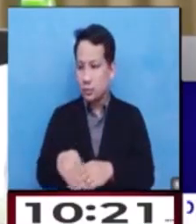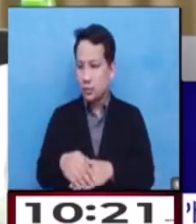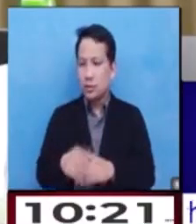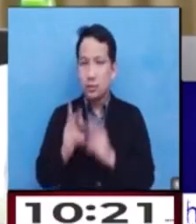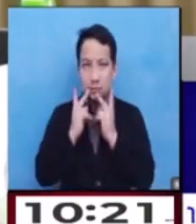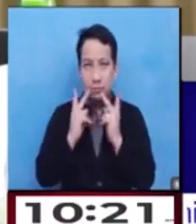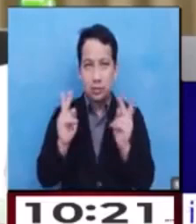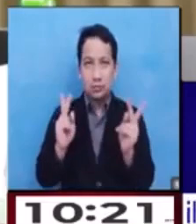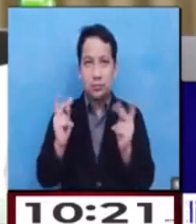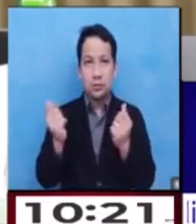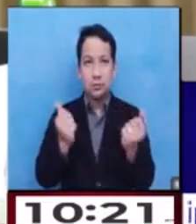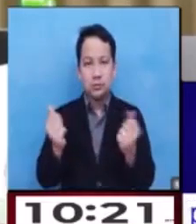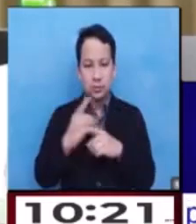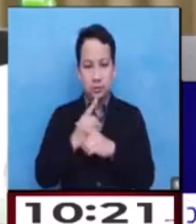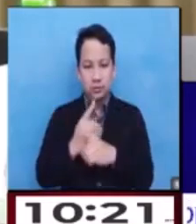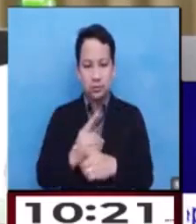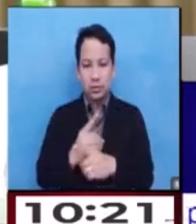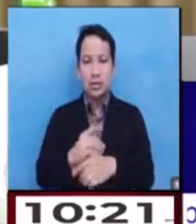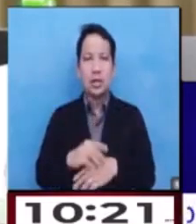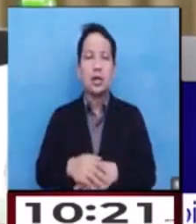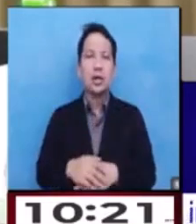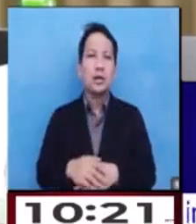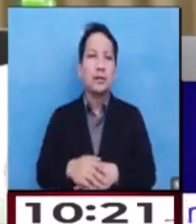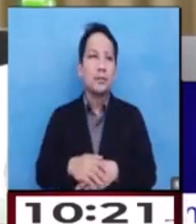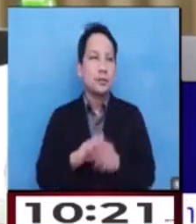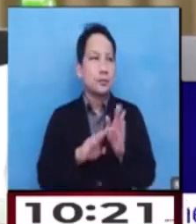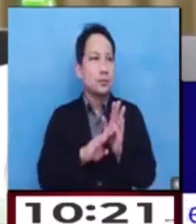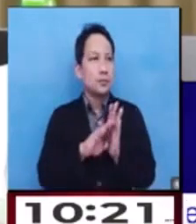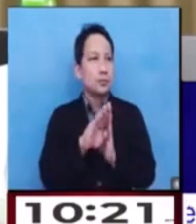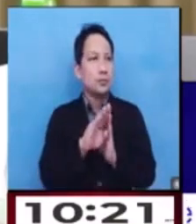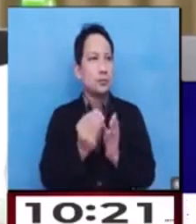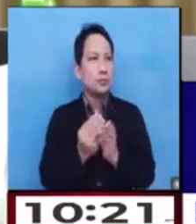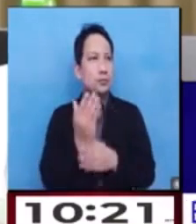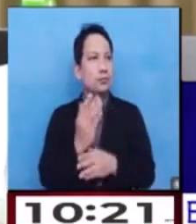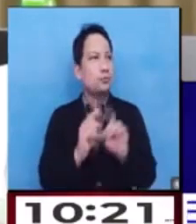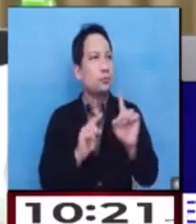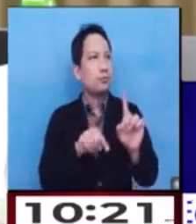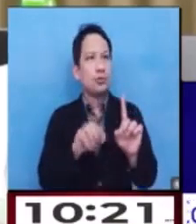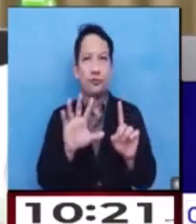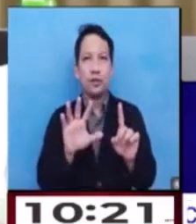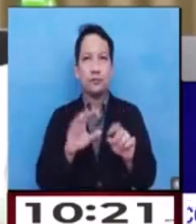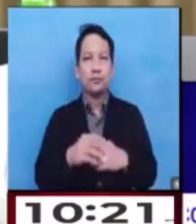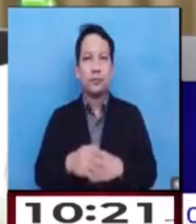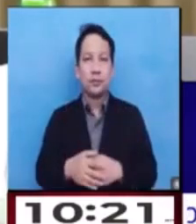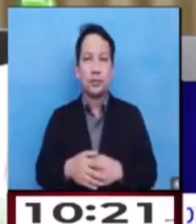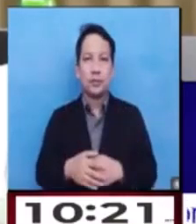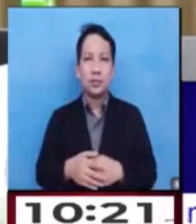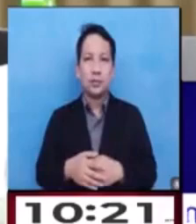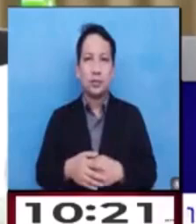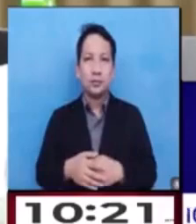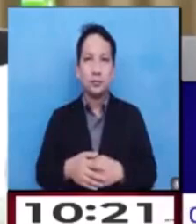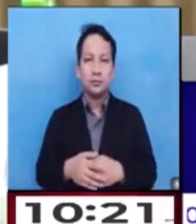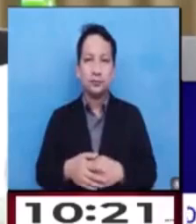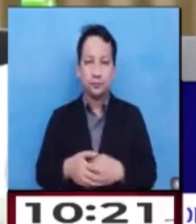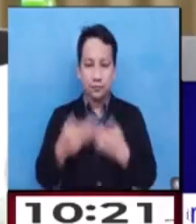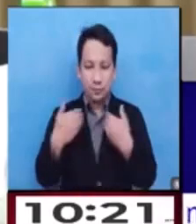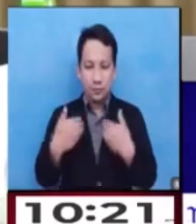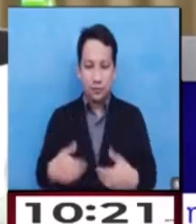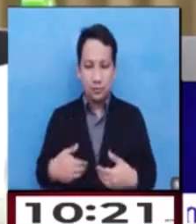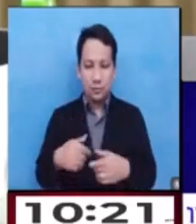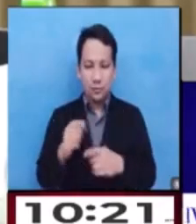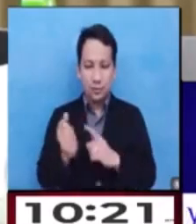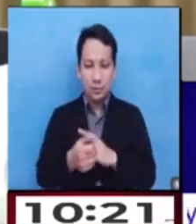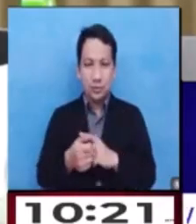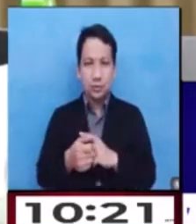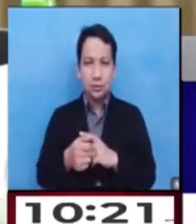administration and defense, the growth rate is 1.5. And human health and social work